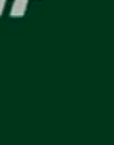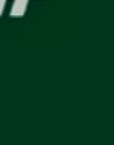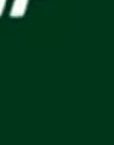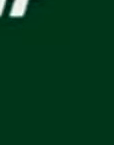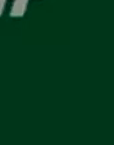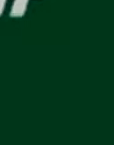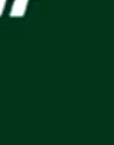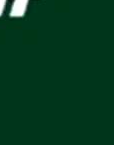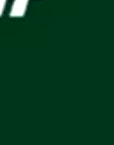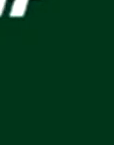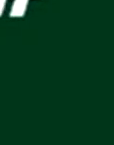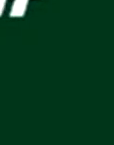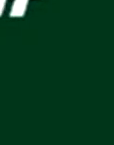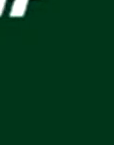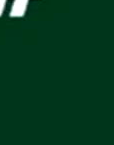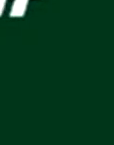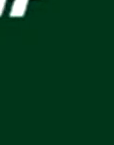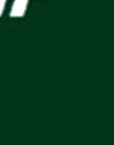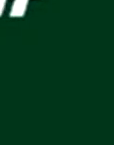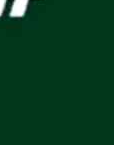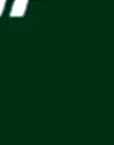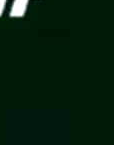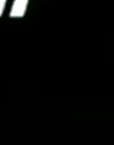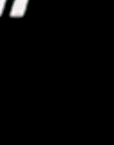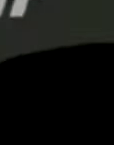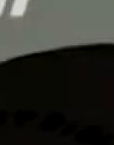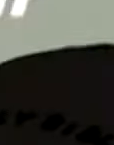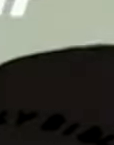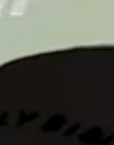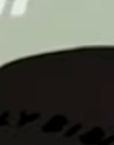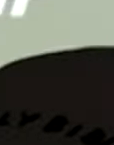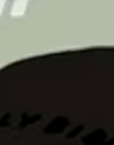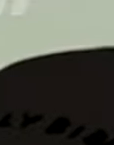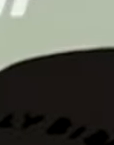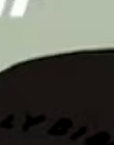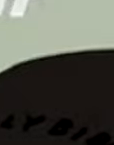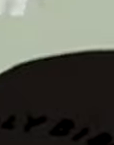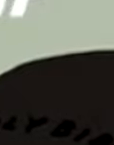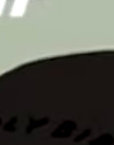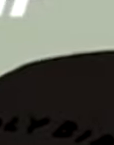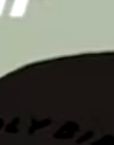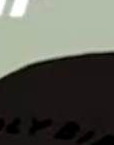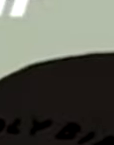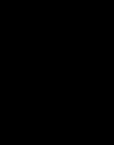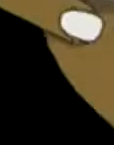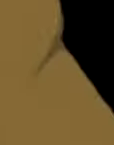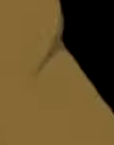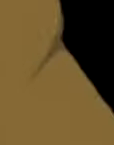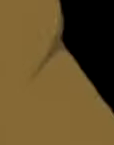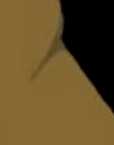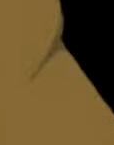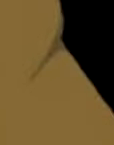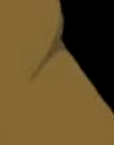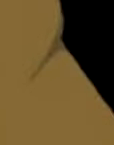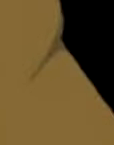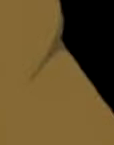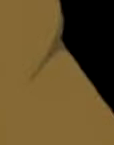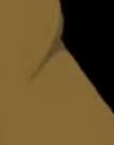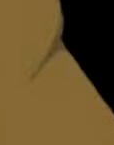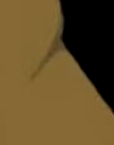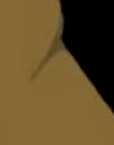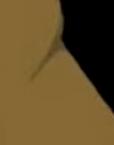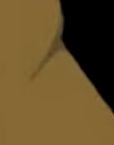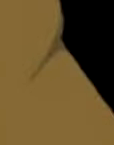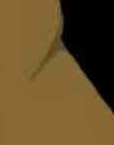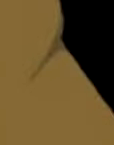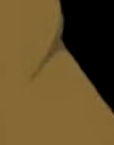wangu ninayemkimbilia ninapohitaji kuwa salama. Zaburi 18 mstari wa pili. Zaburi 18